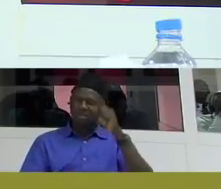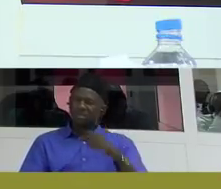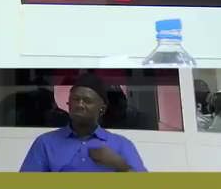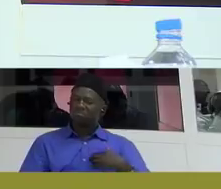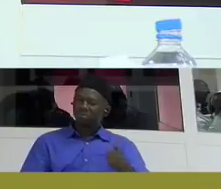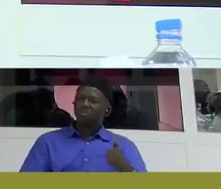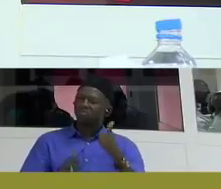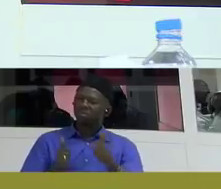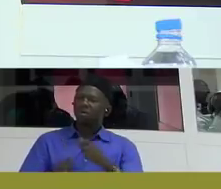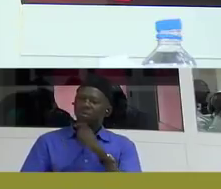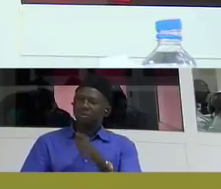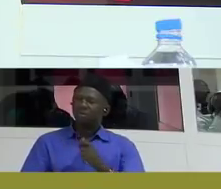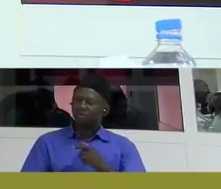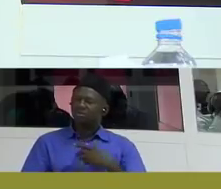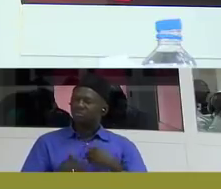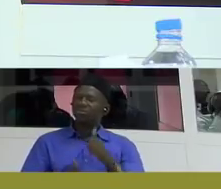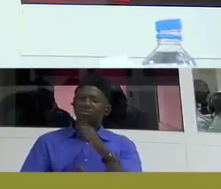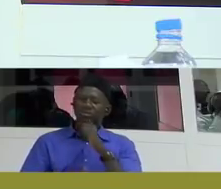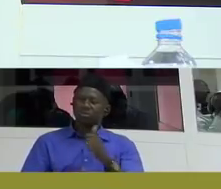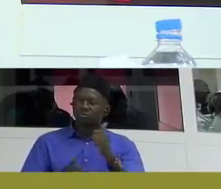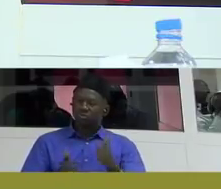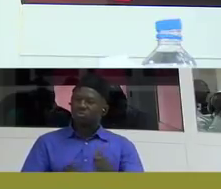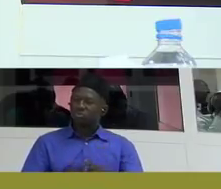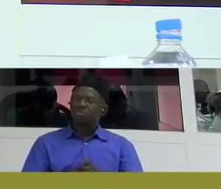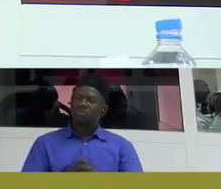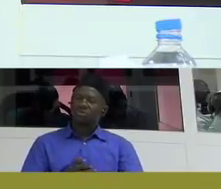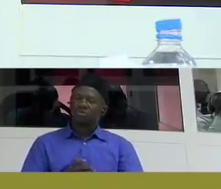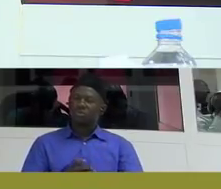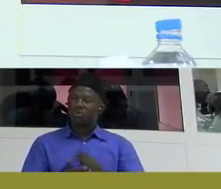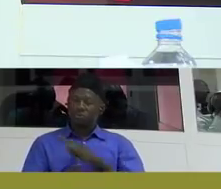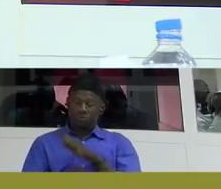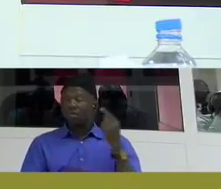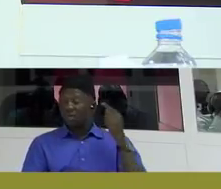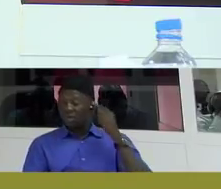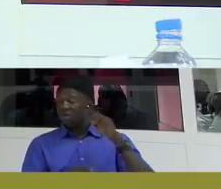kind-hearted man. We heard all these things, and that was the